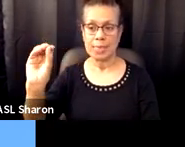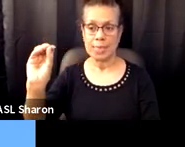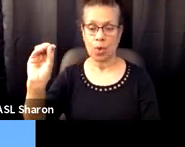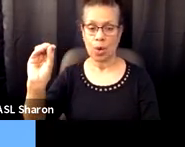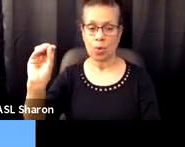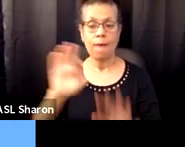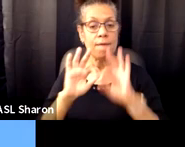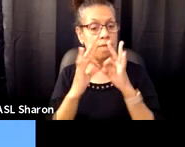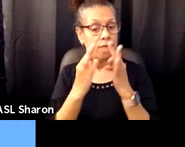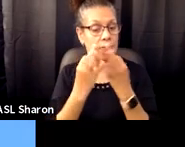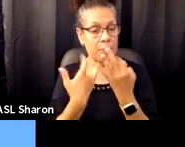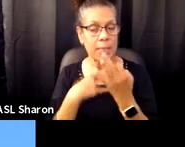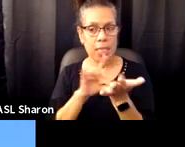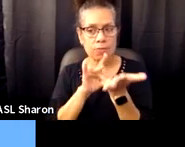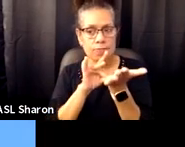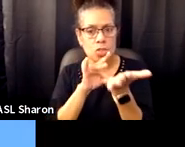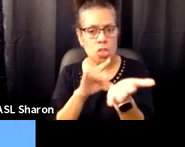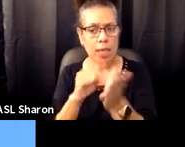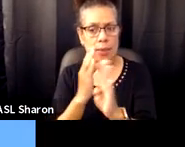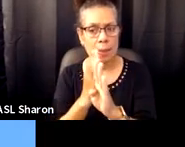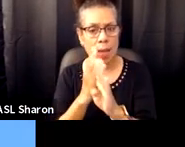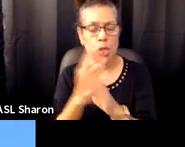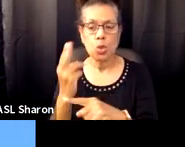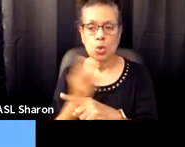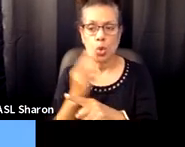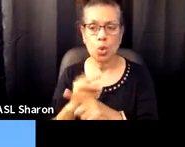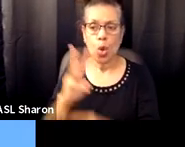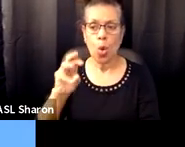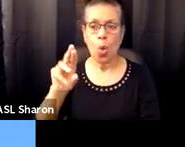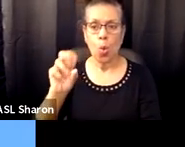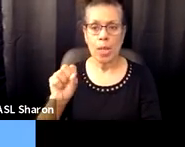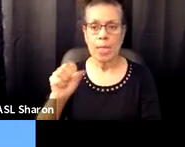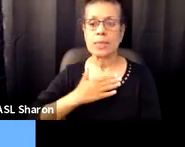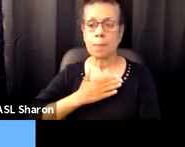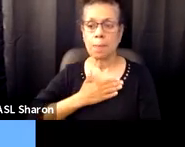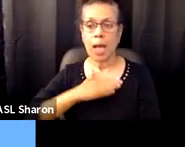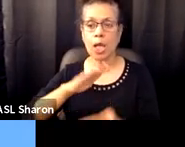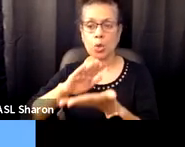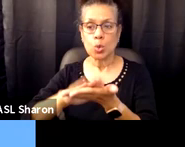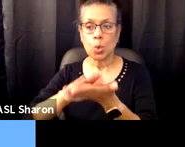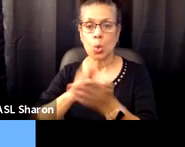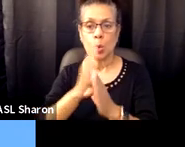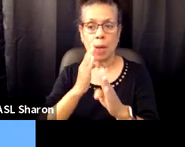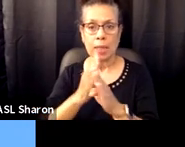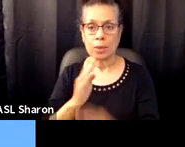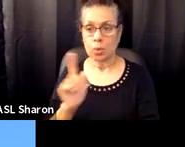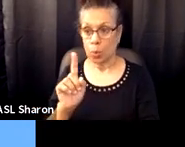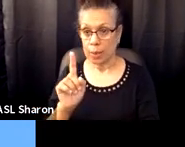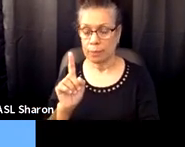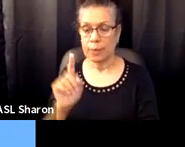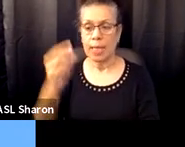families can also track their child's bus using the where's my school bus app available at